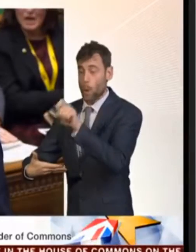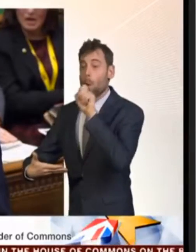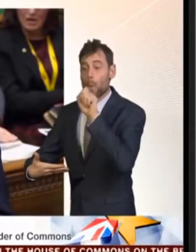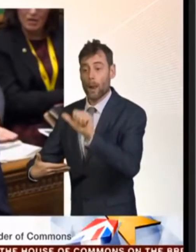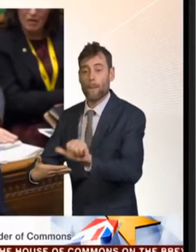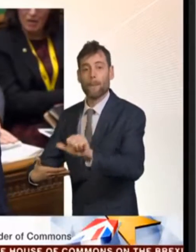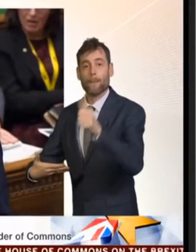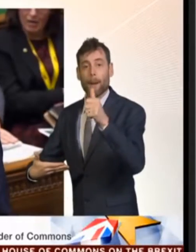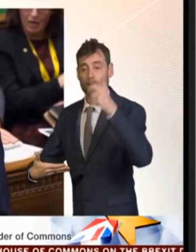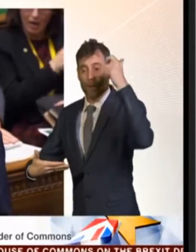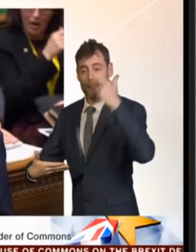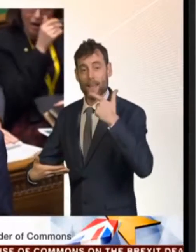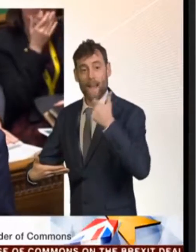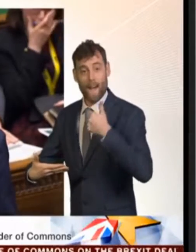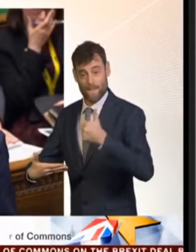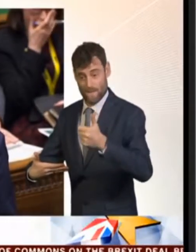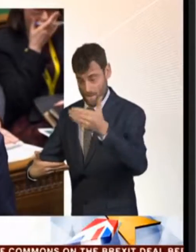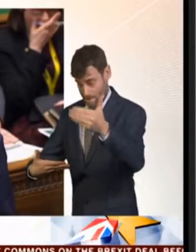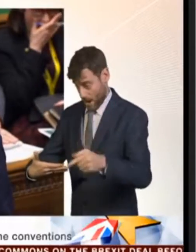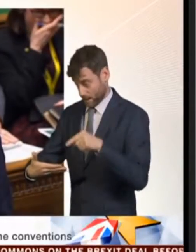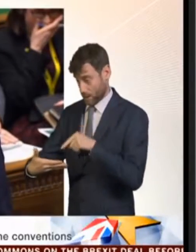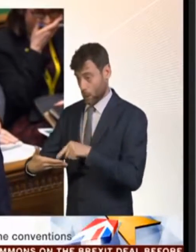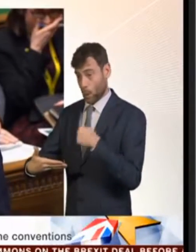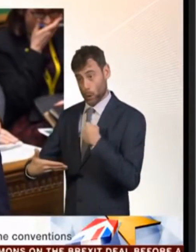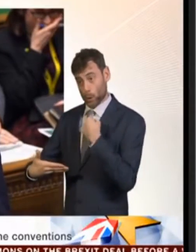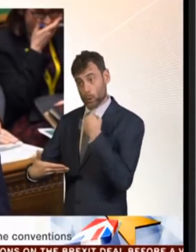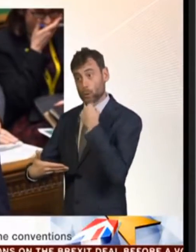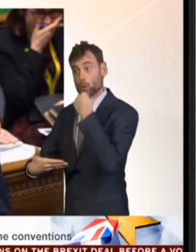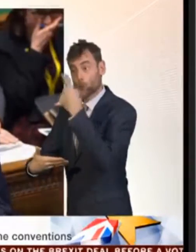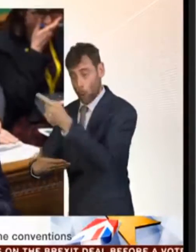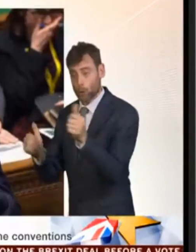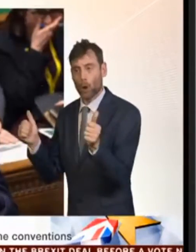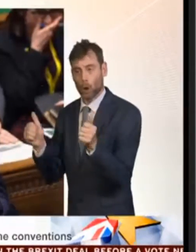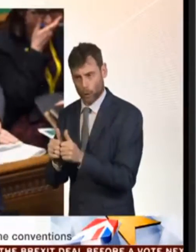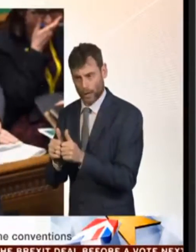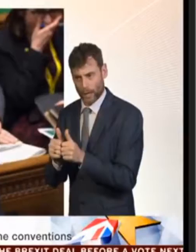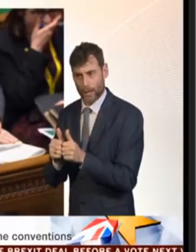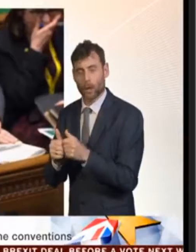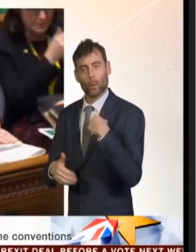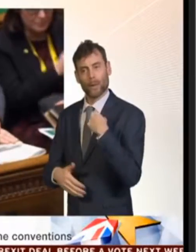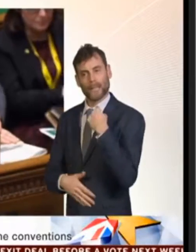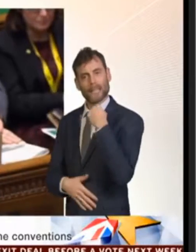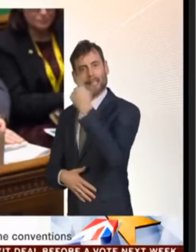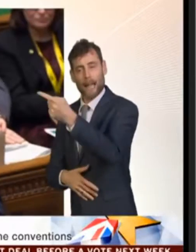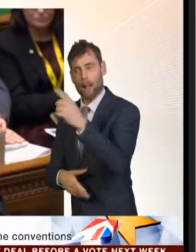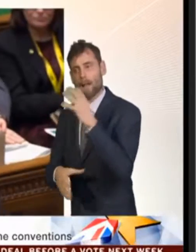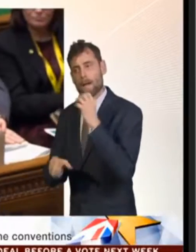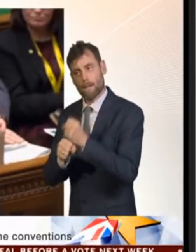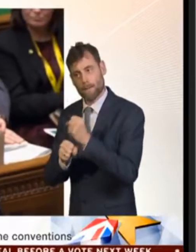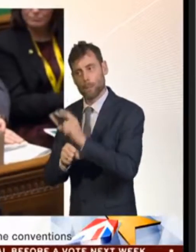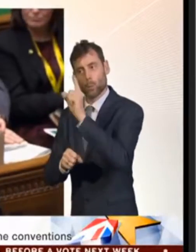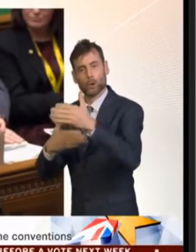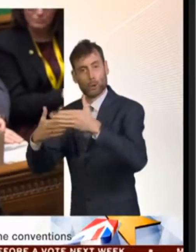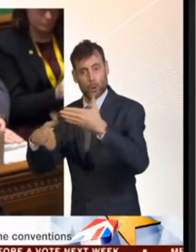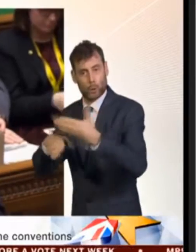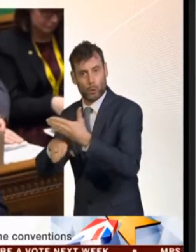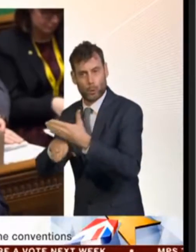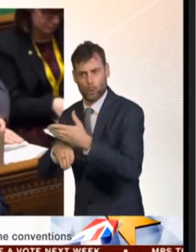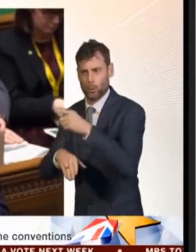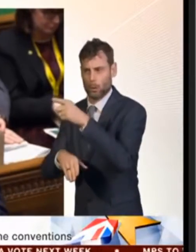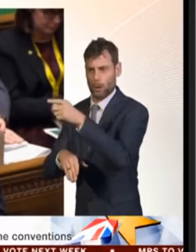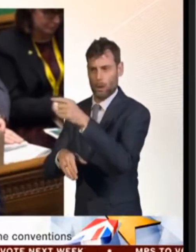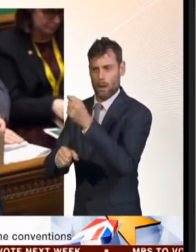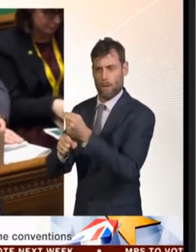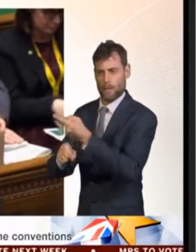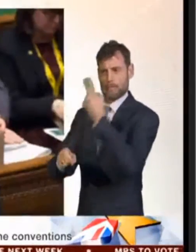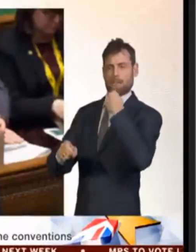can tell the government what to do, not the other way around. And this is not just some temporary individual aberration.